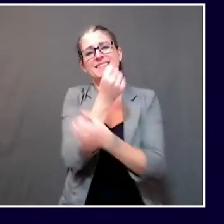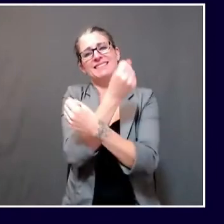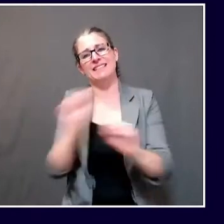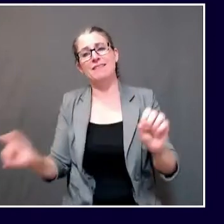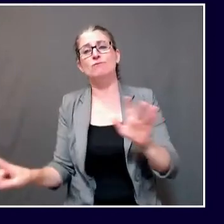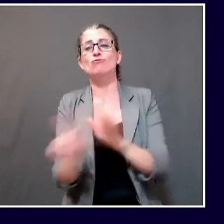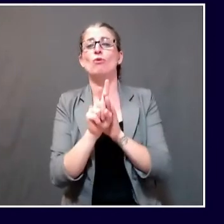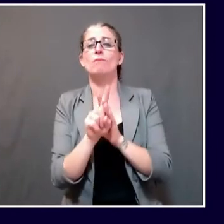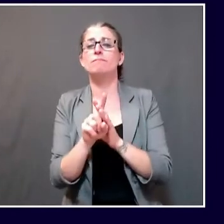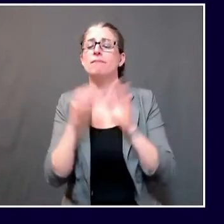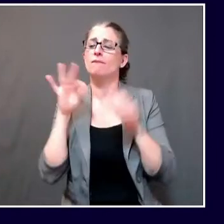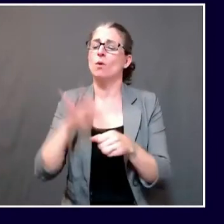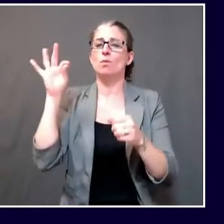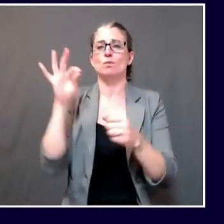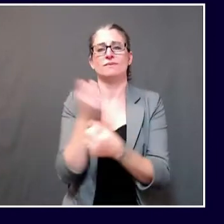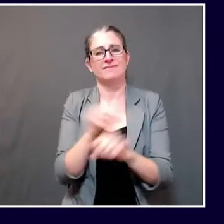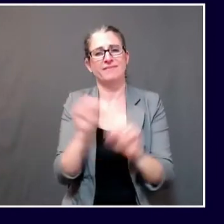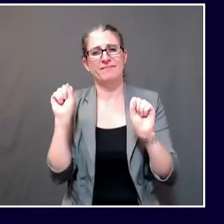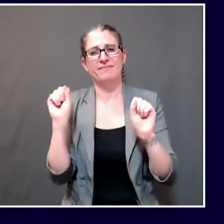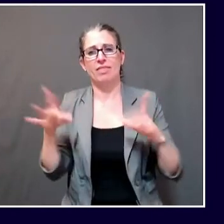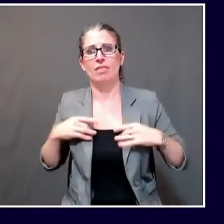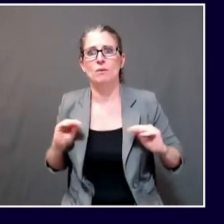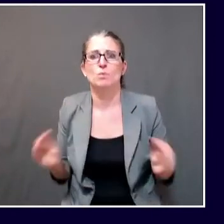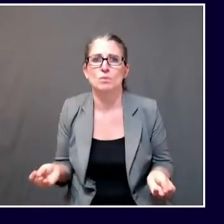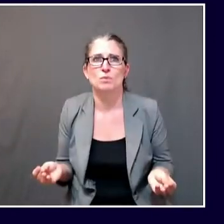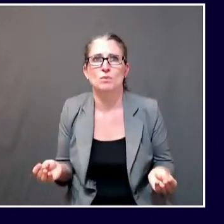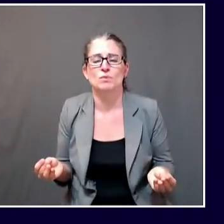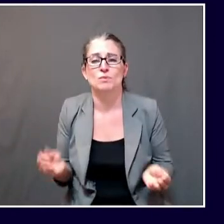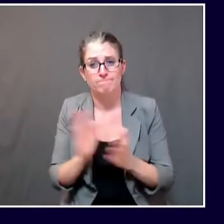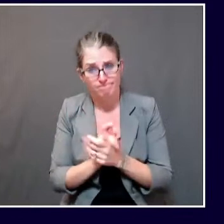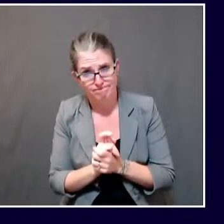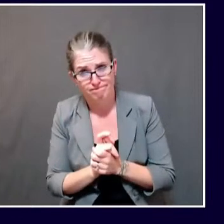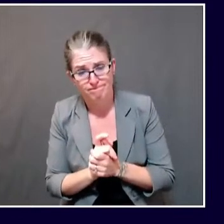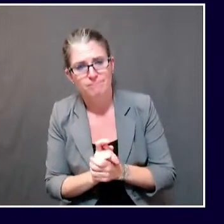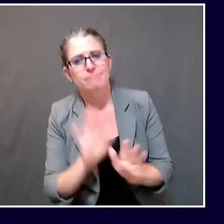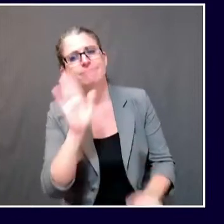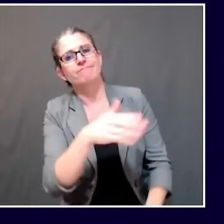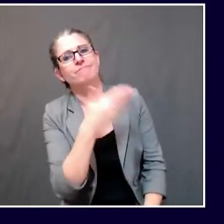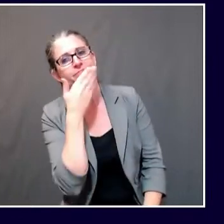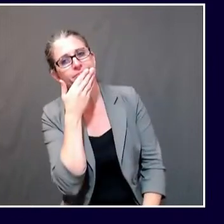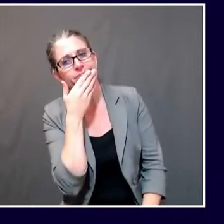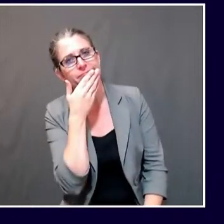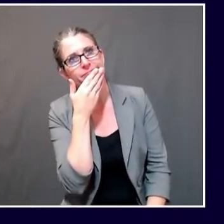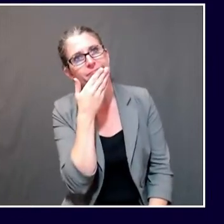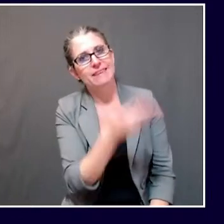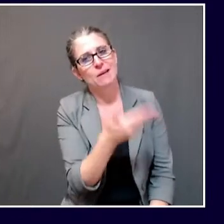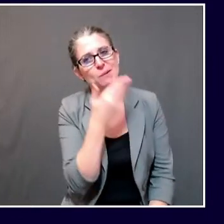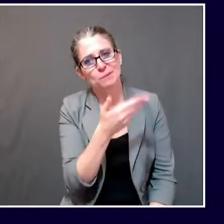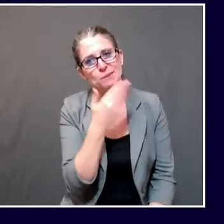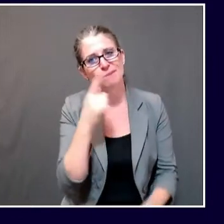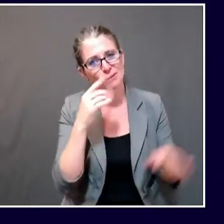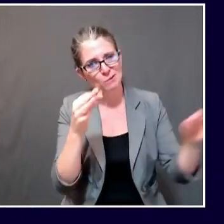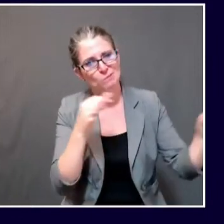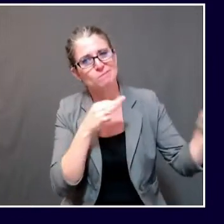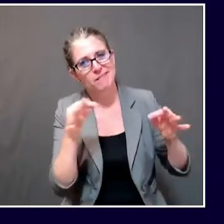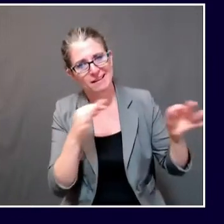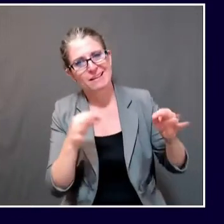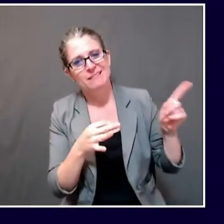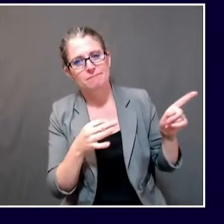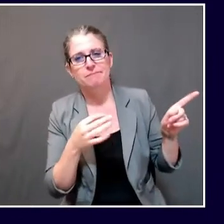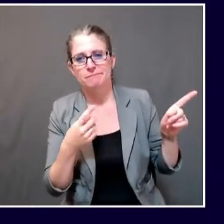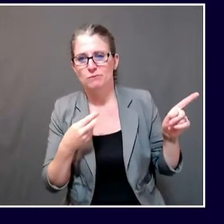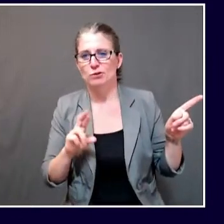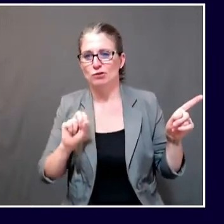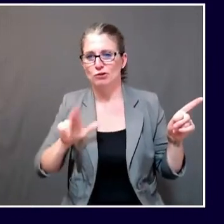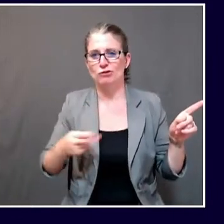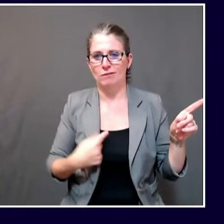this. Thank you, Secretary Dunlap, and we likewise thank you for leading the way on this. And it's been a pleasure to partner with you